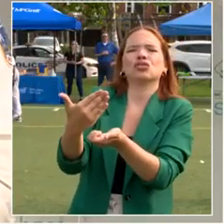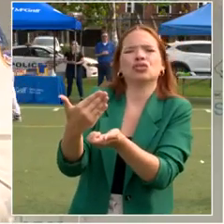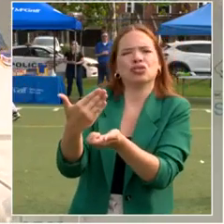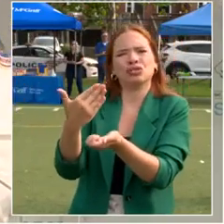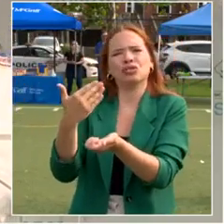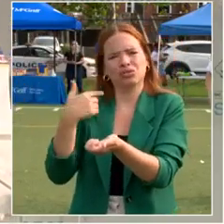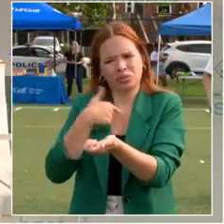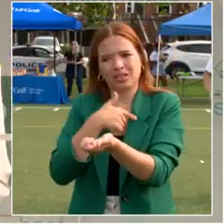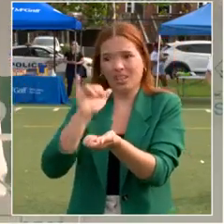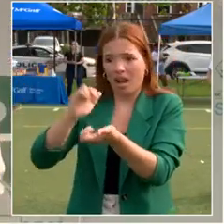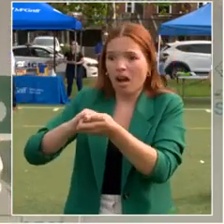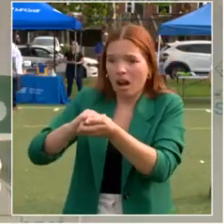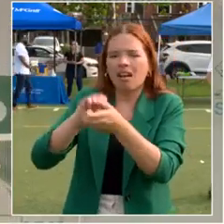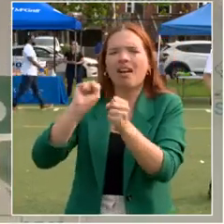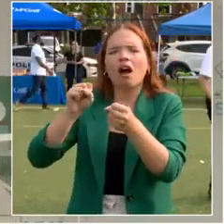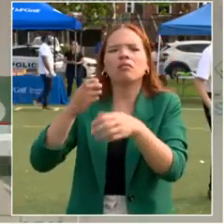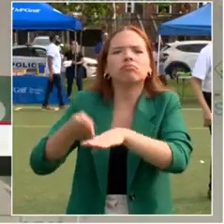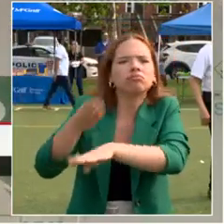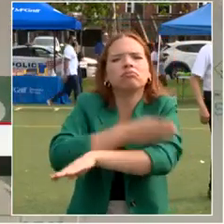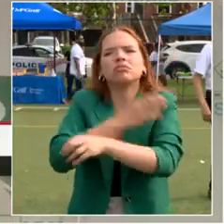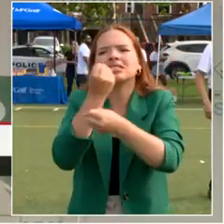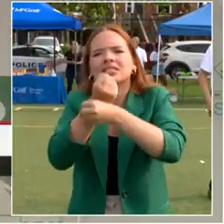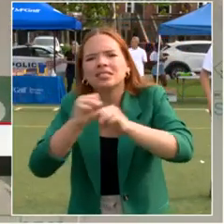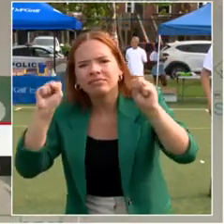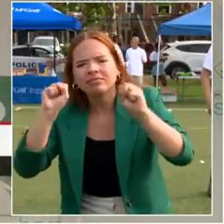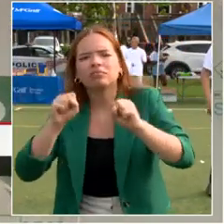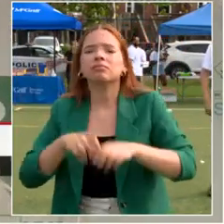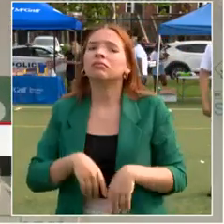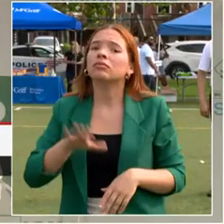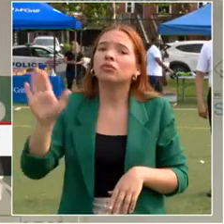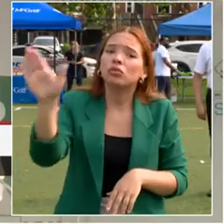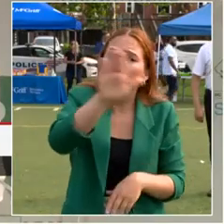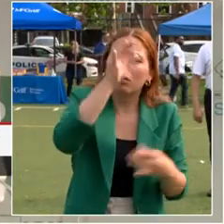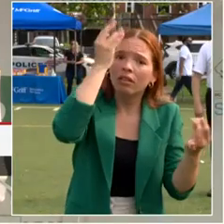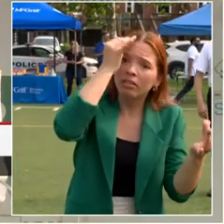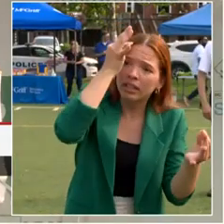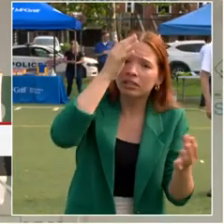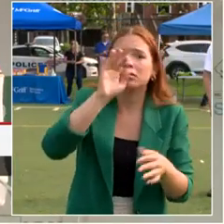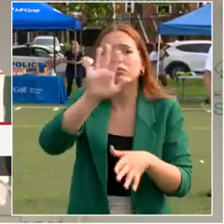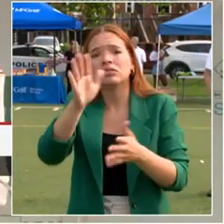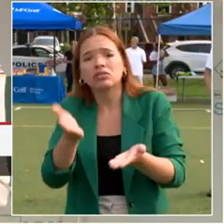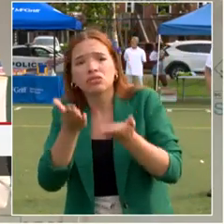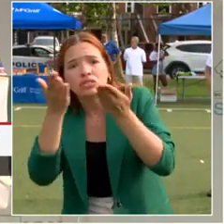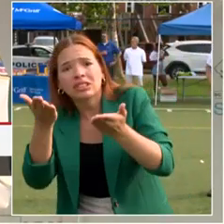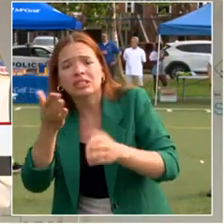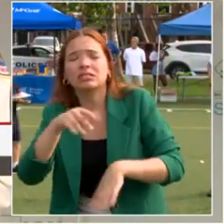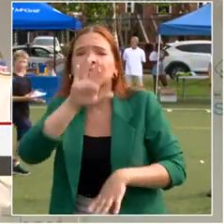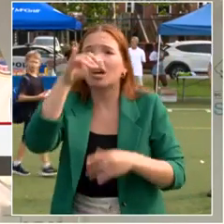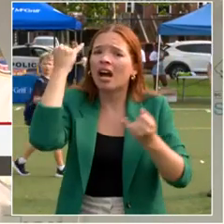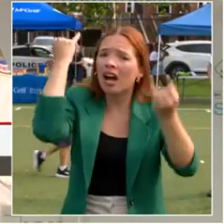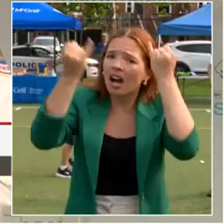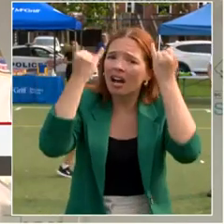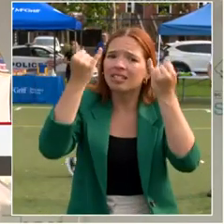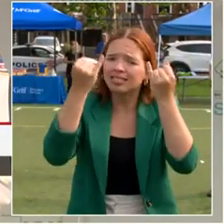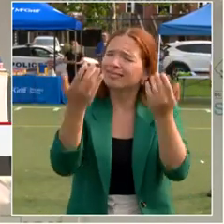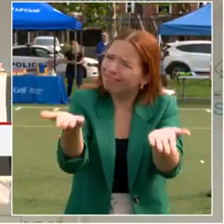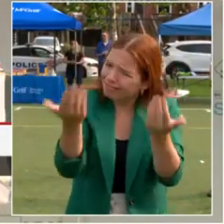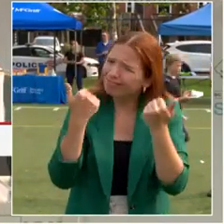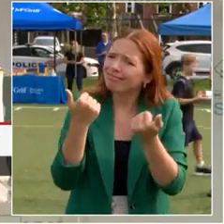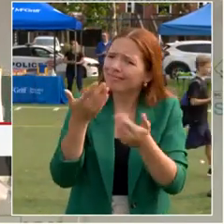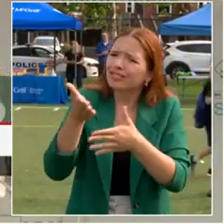your concerns, and contribute your suggestions. Each one of you play a pivotal role in making our neighborhood